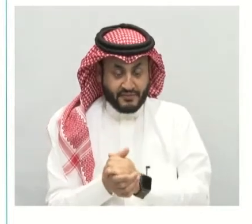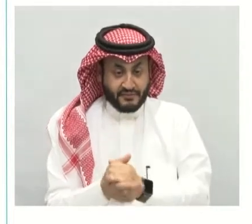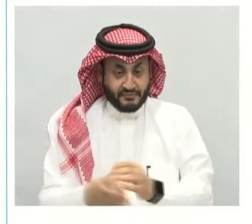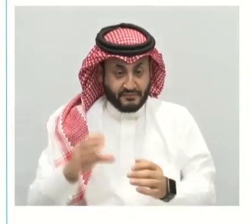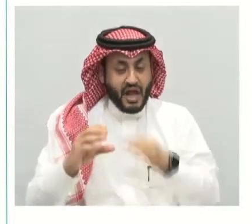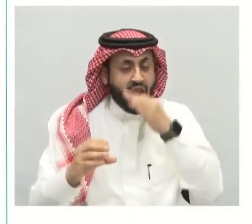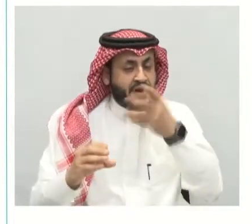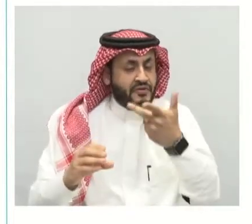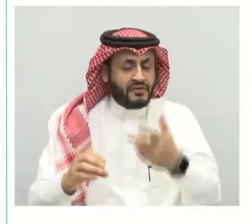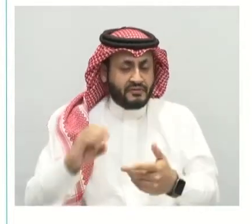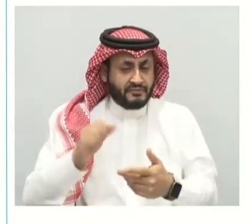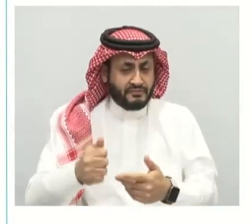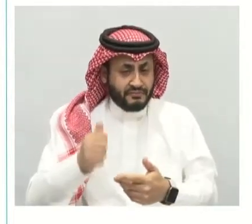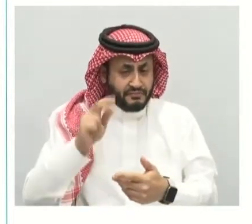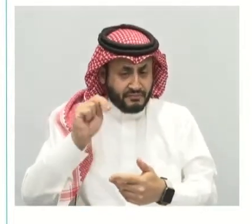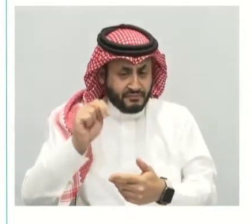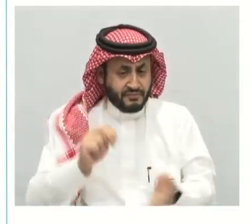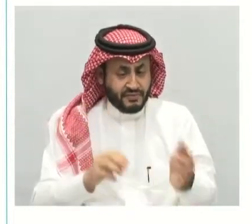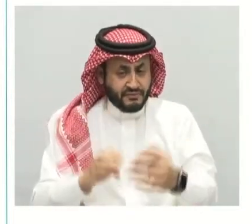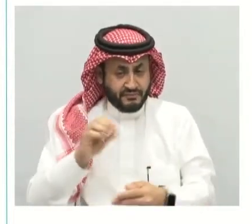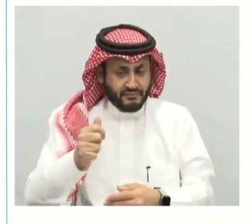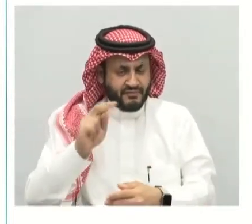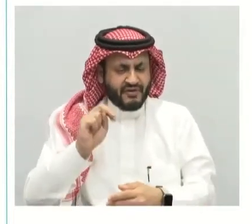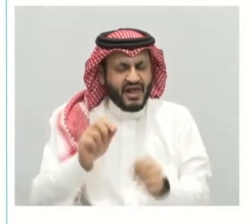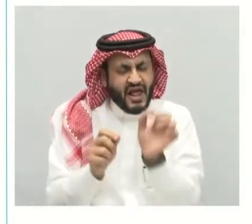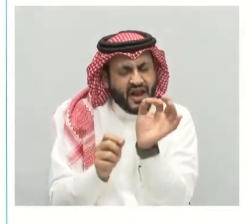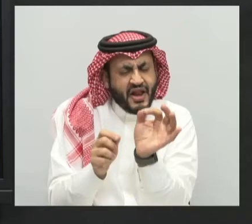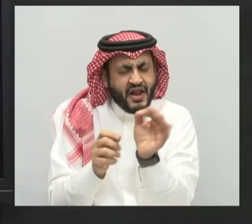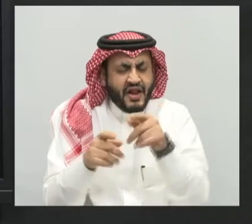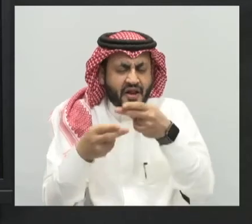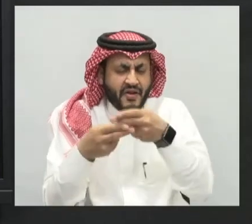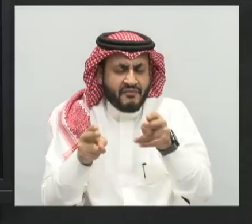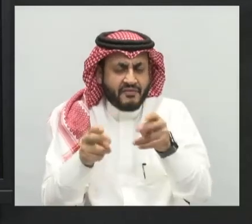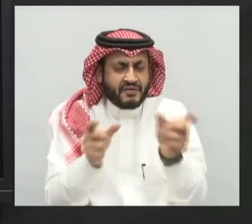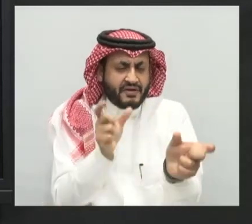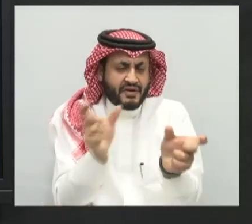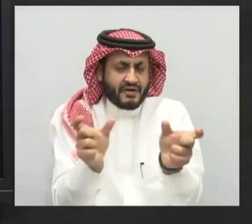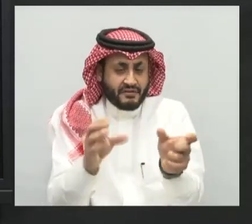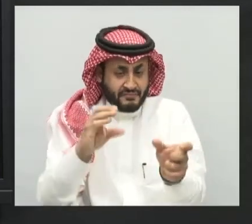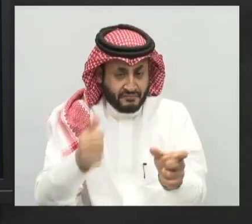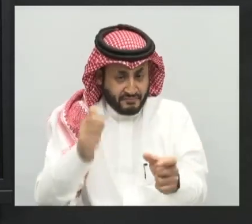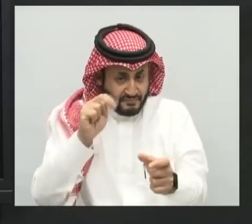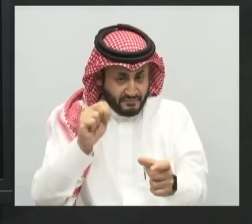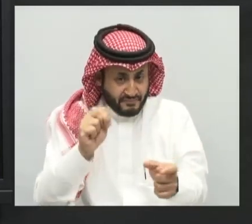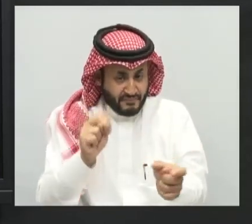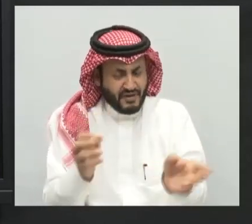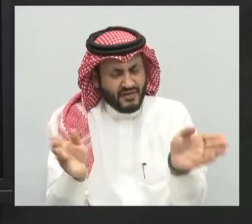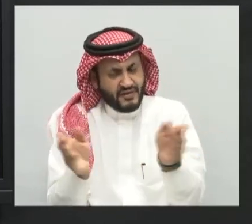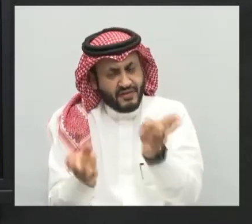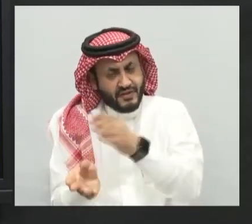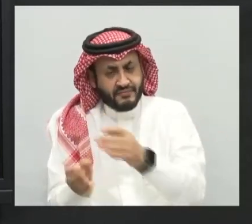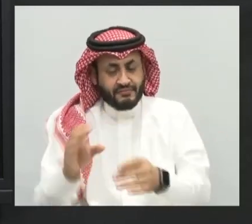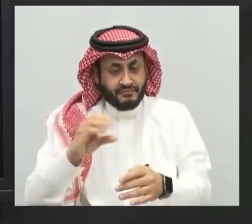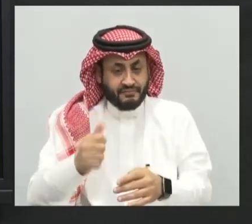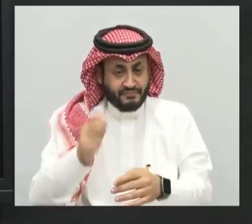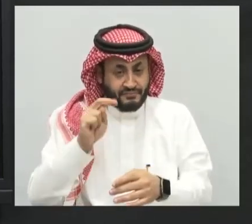and can't, and we said that there is a slight difference between pronouncing can or can't, that if you